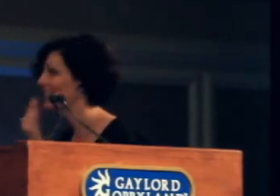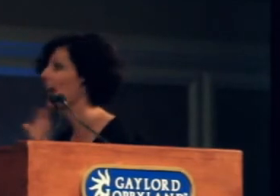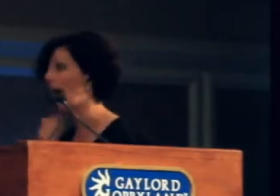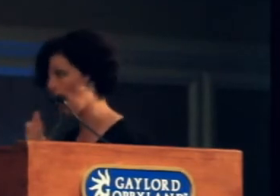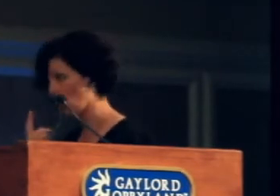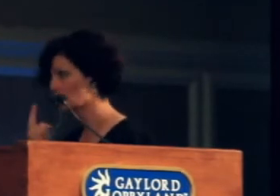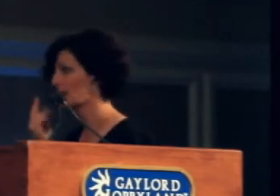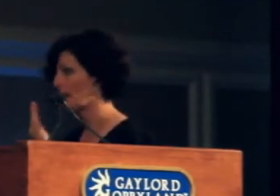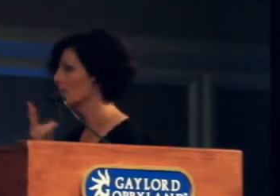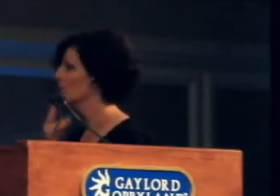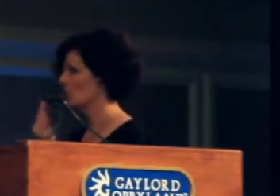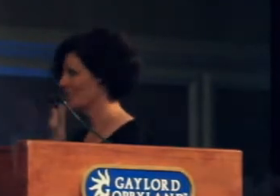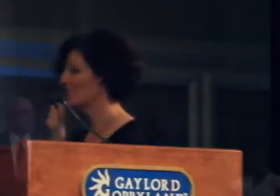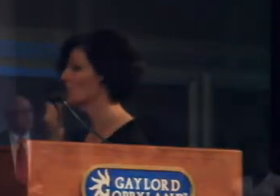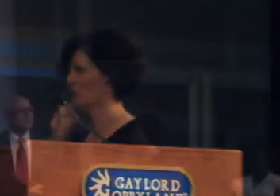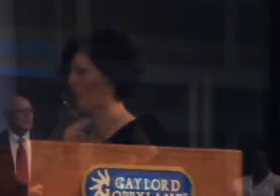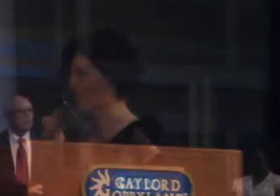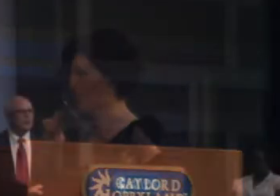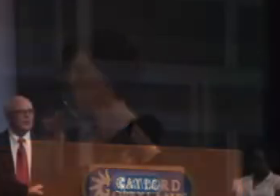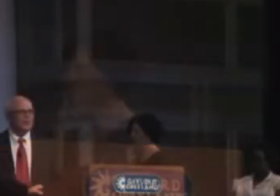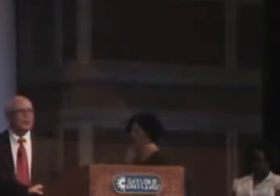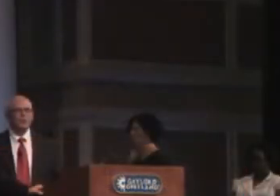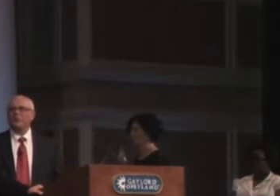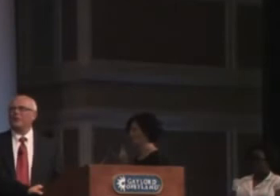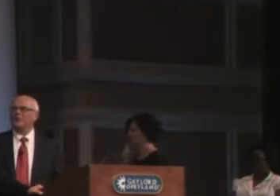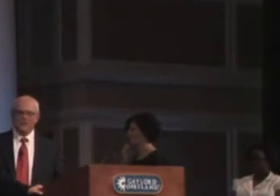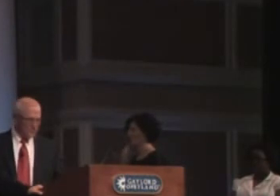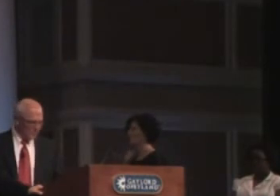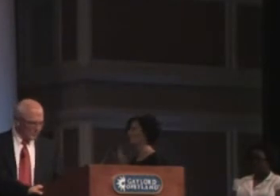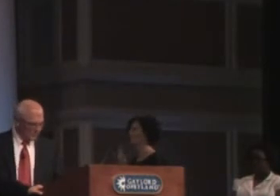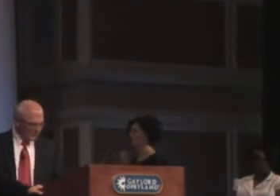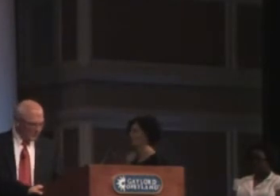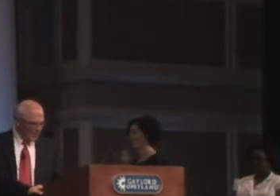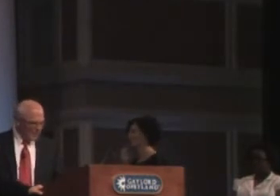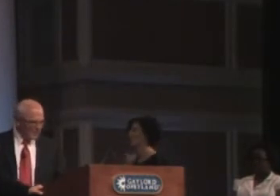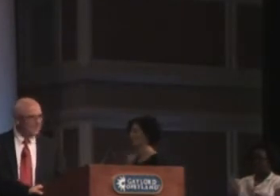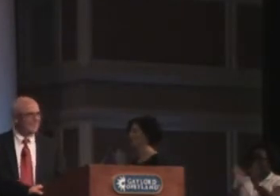which is required for graduation, and which he will do. He will graduate this June.